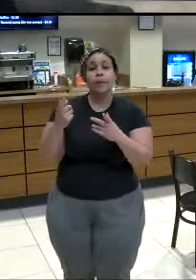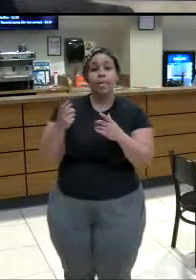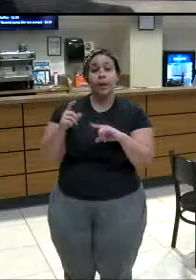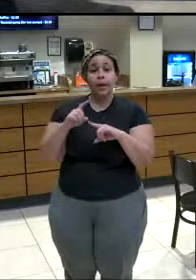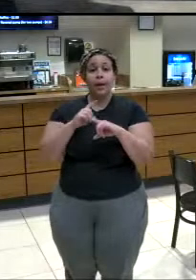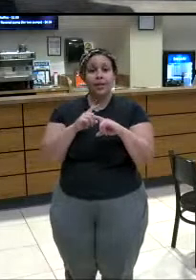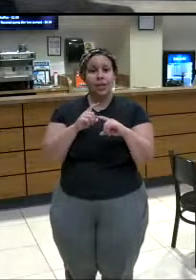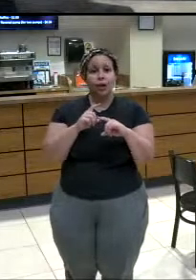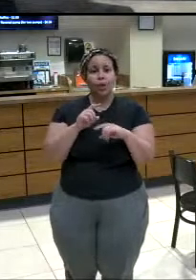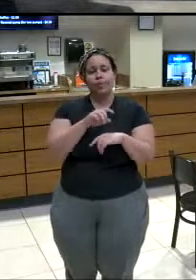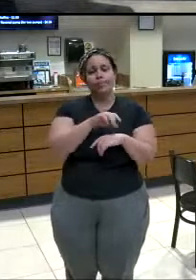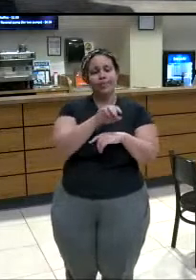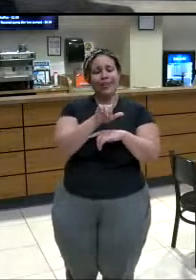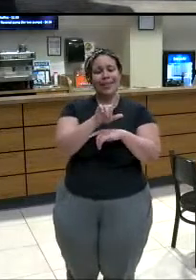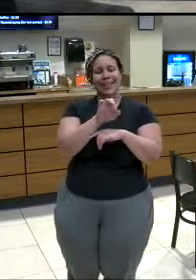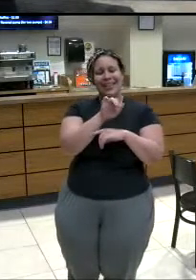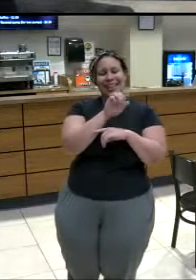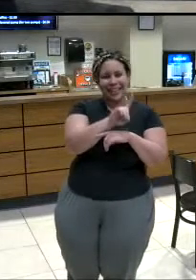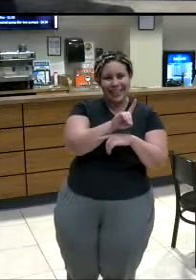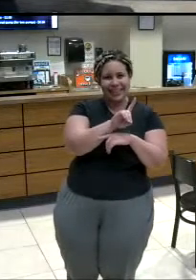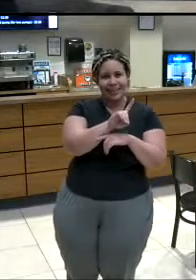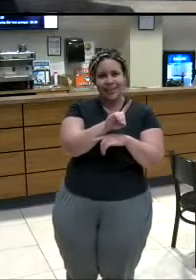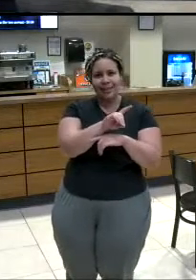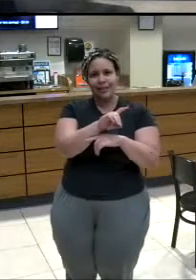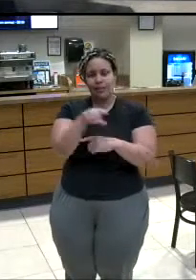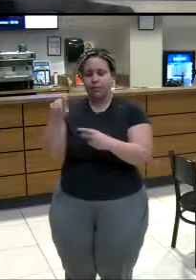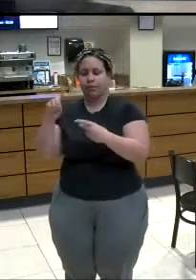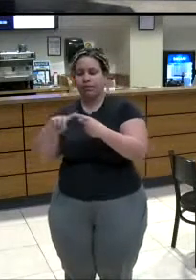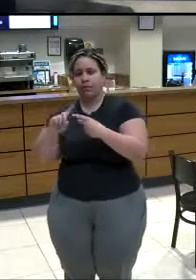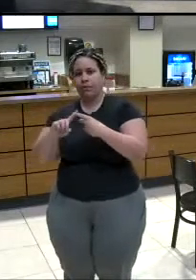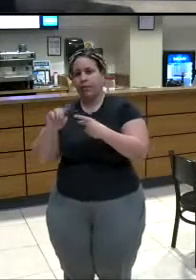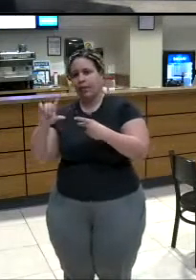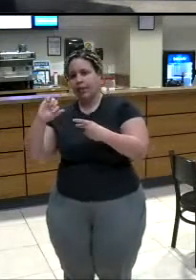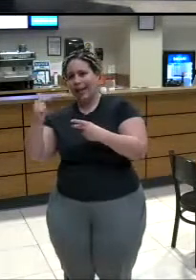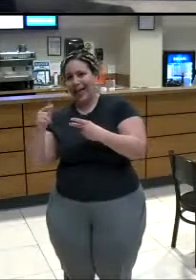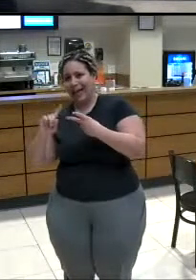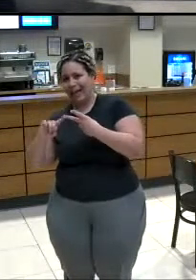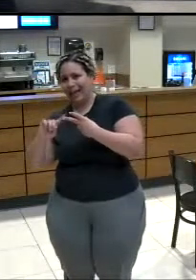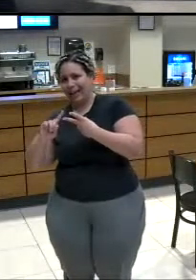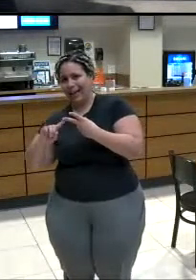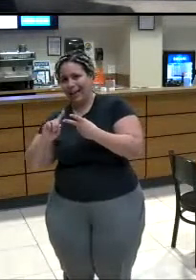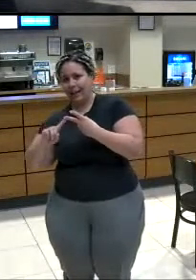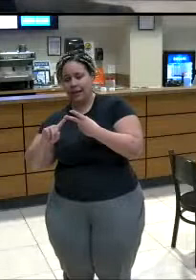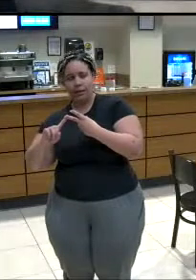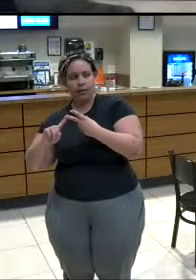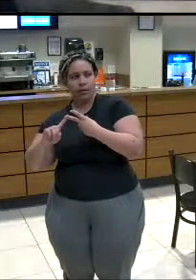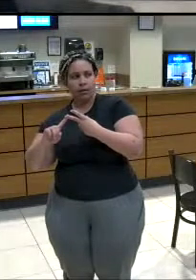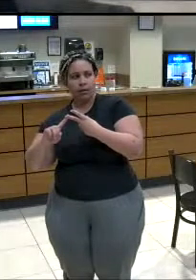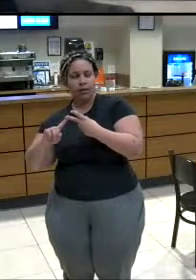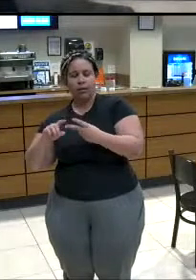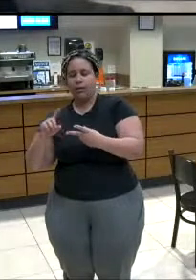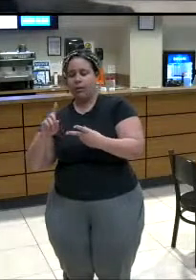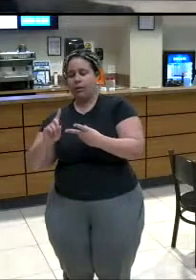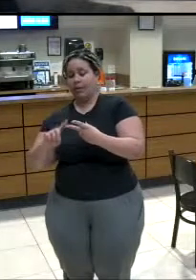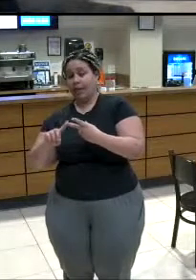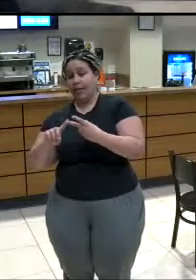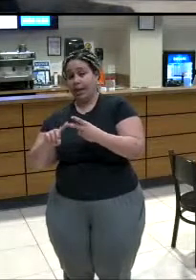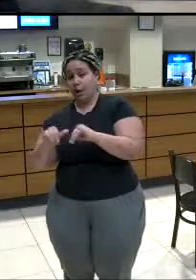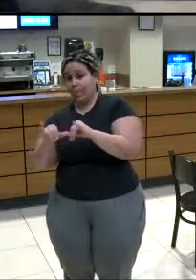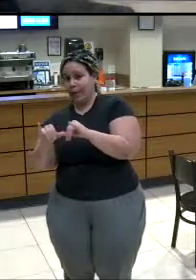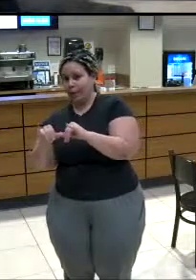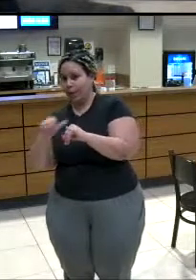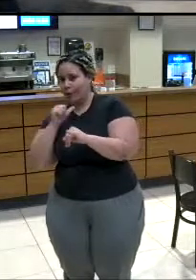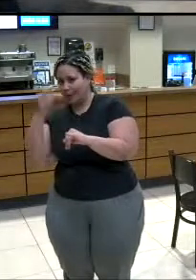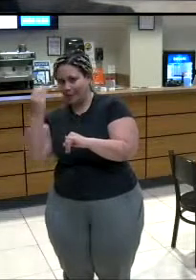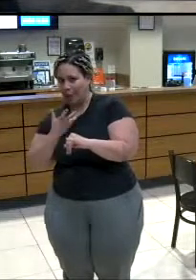lag. I think I got the lag. The lag is what you're measuring without telling us. Well, And then the lead is what